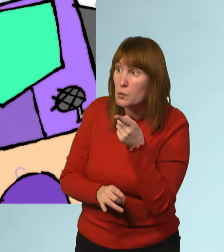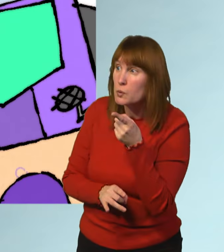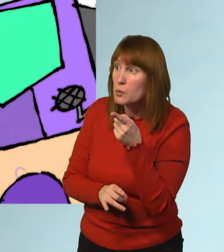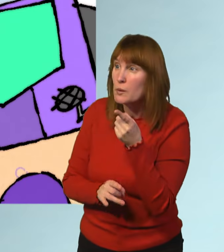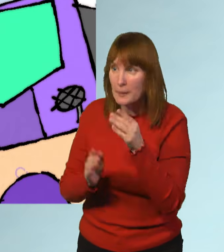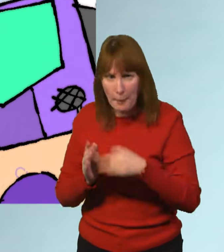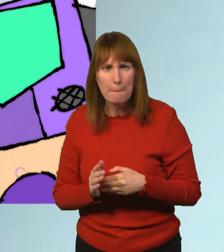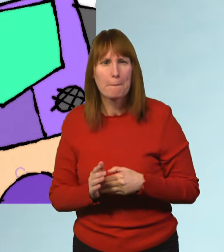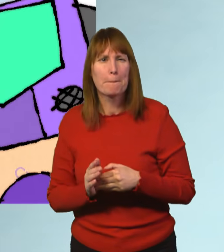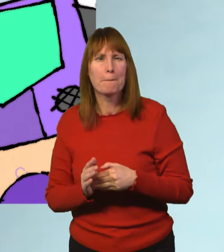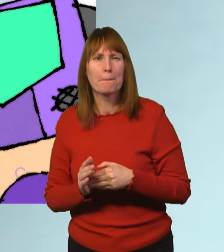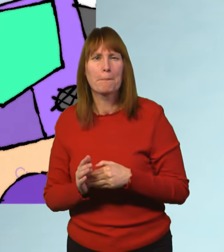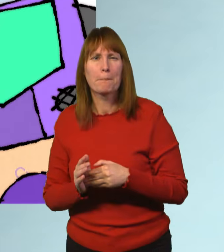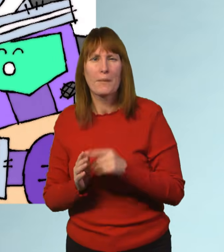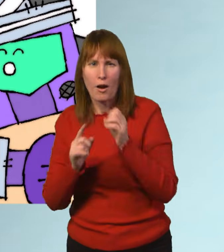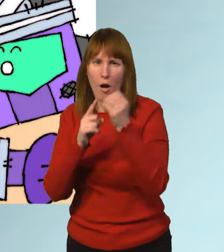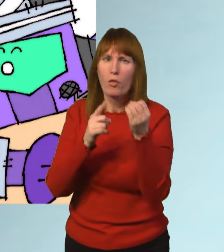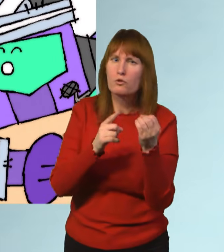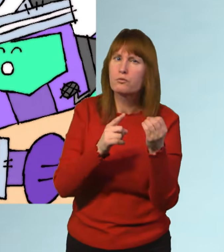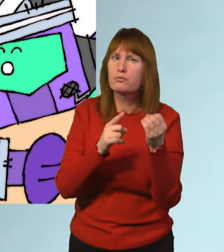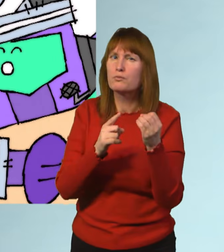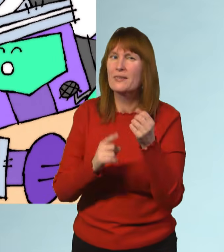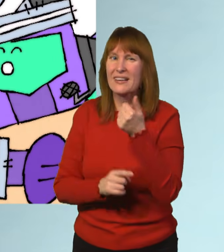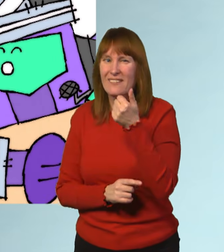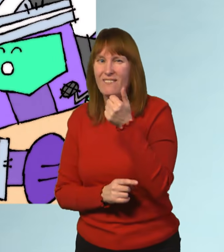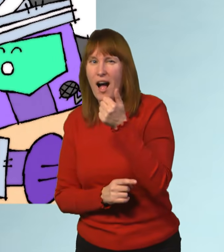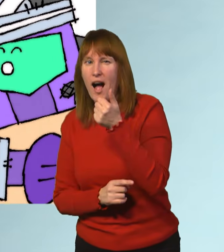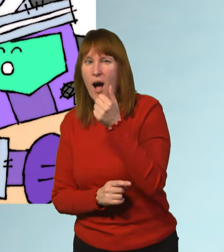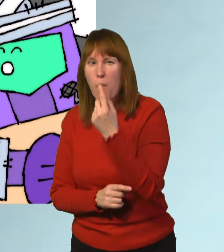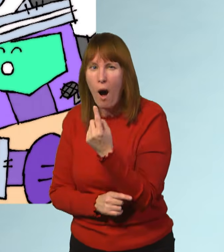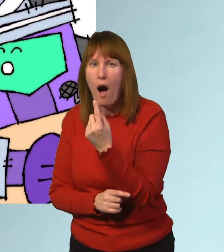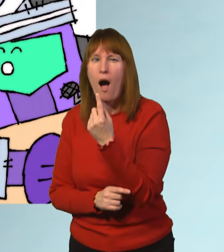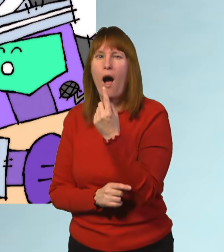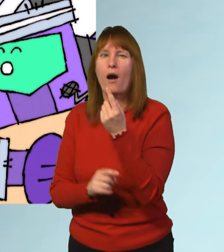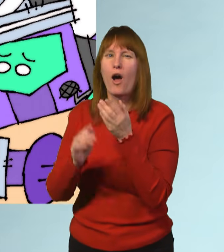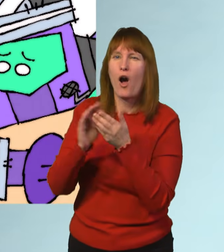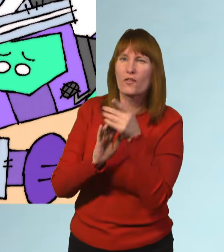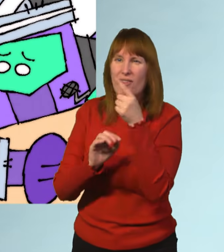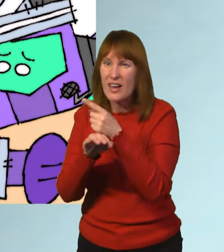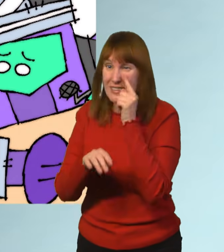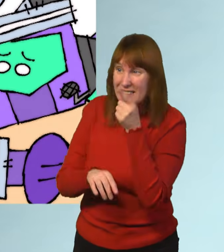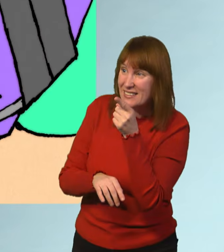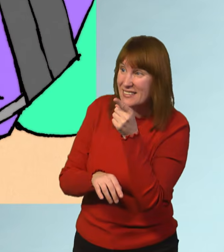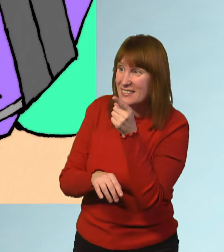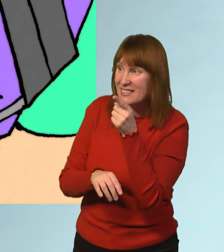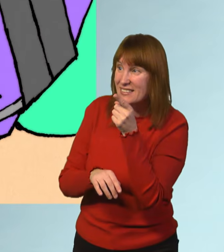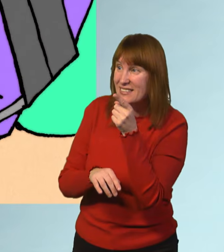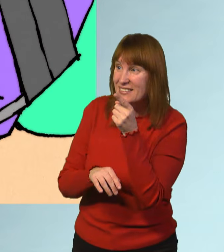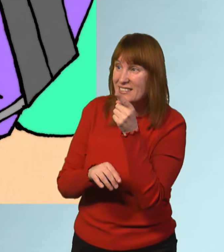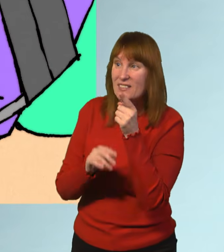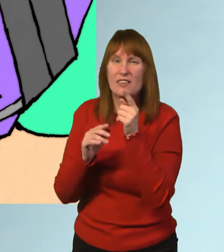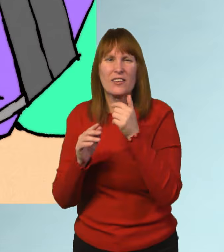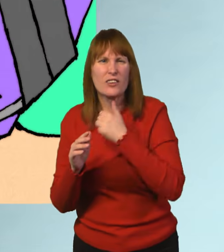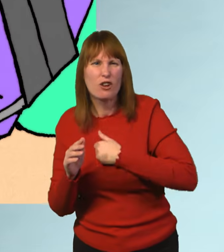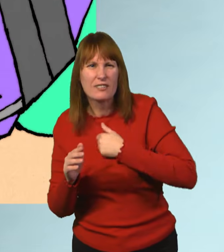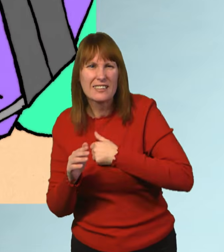Yep. And some of the other Aoifes. Aoife01, is that you under there? We have things to do. Sorry, Dad. I